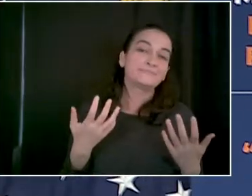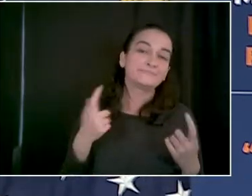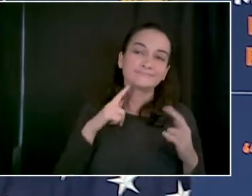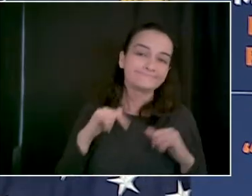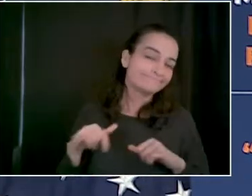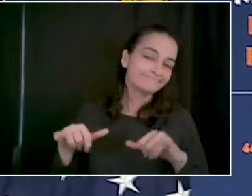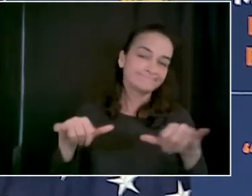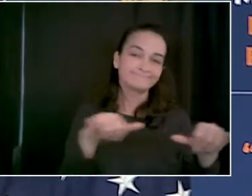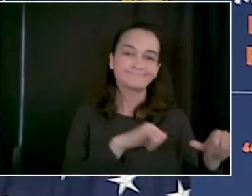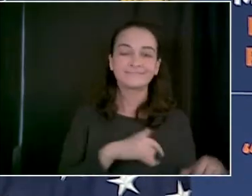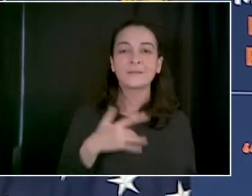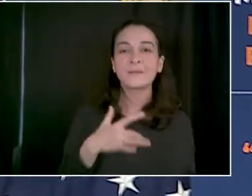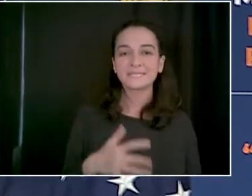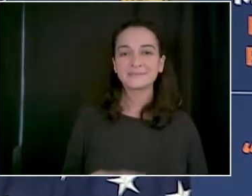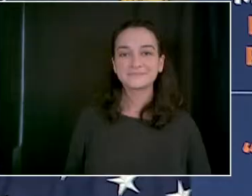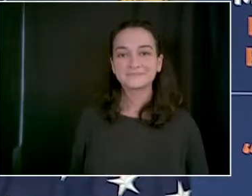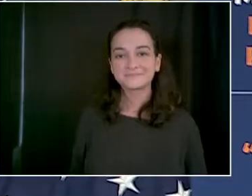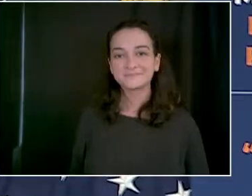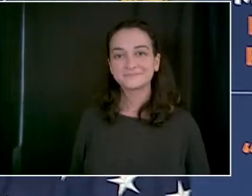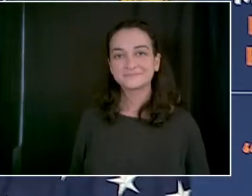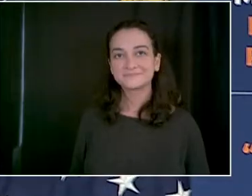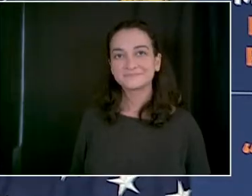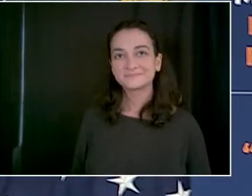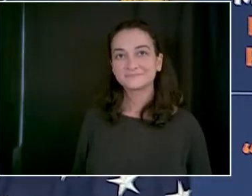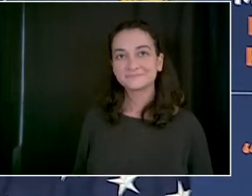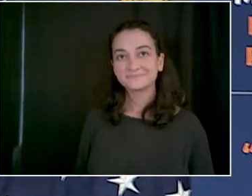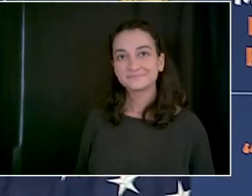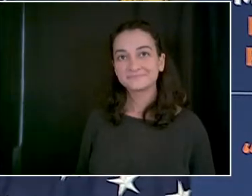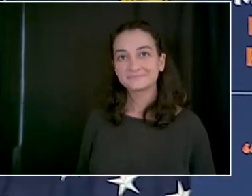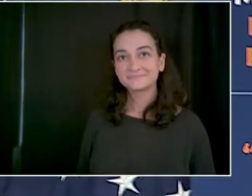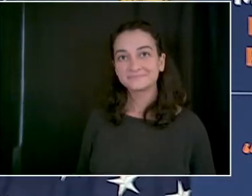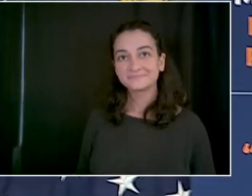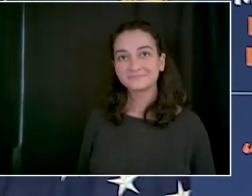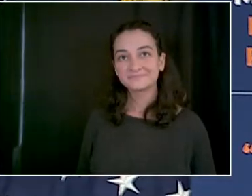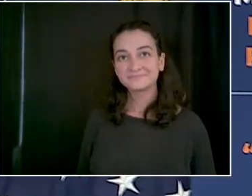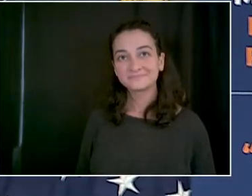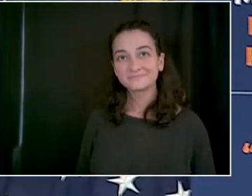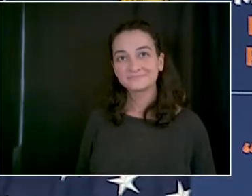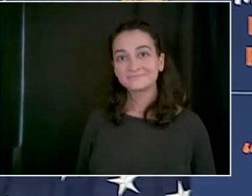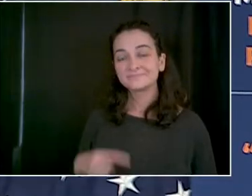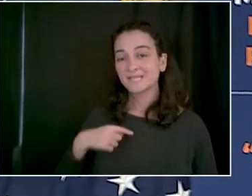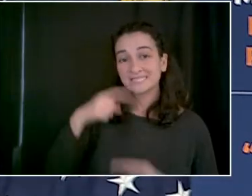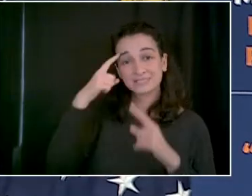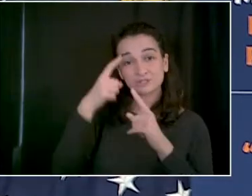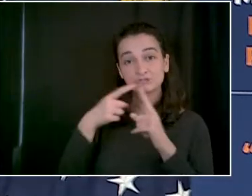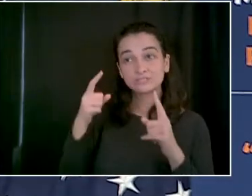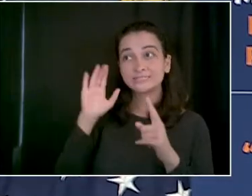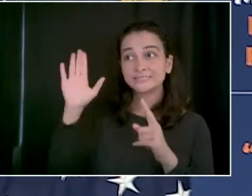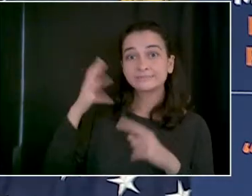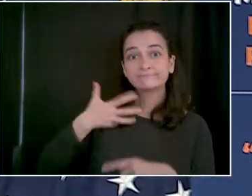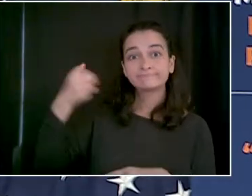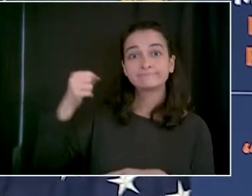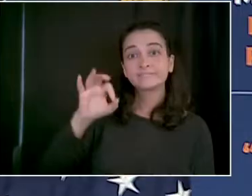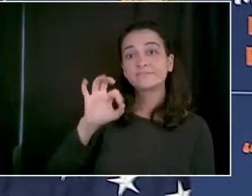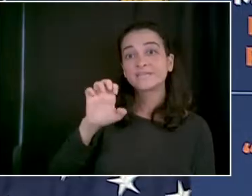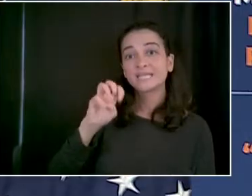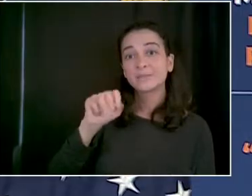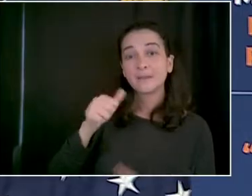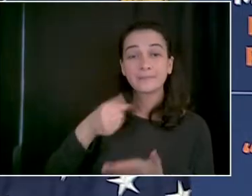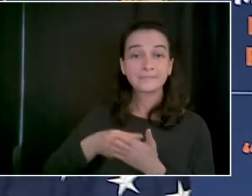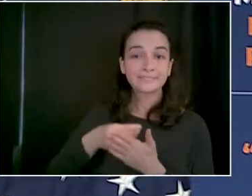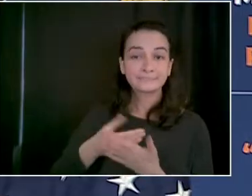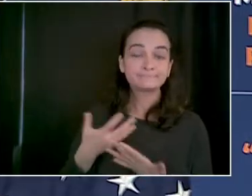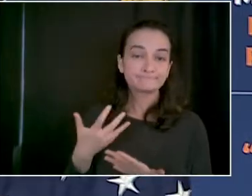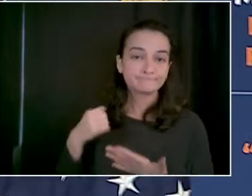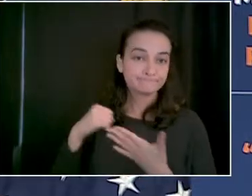that. You know, we have a couple of the projects that I believe we should move forward with, but raising some of these